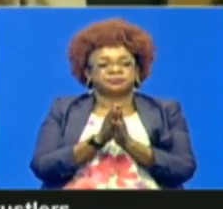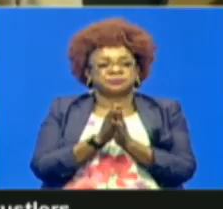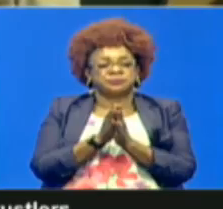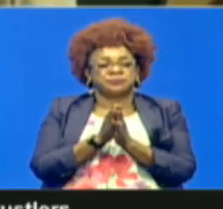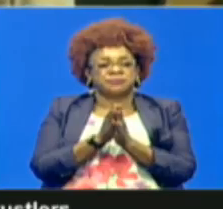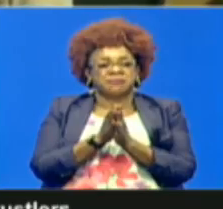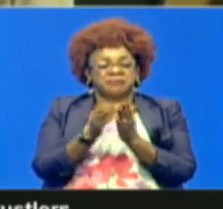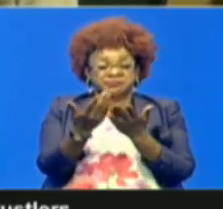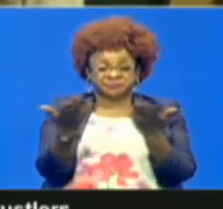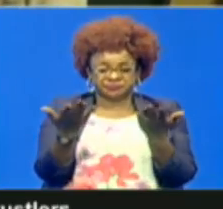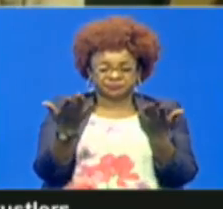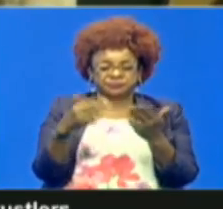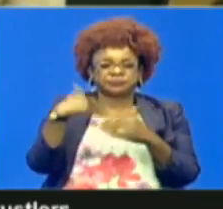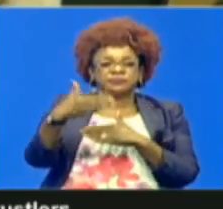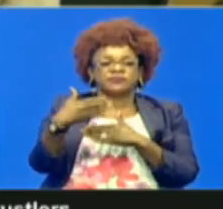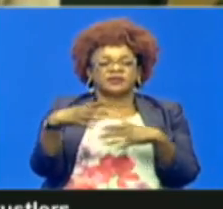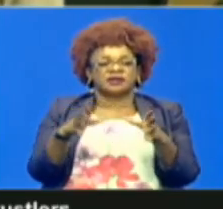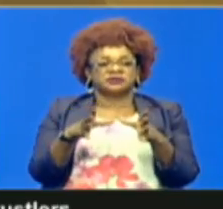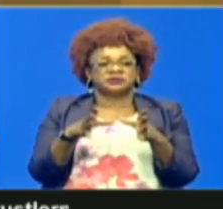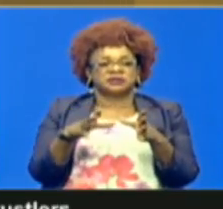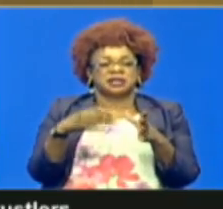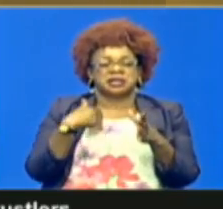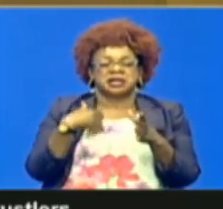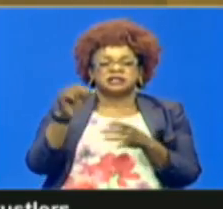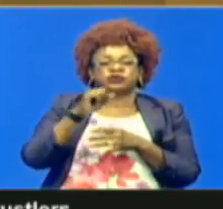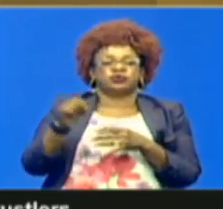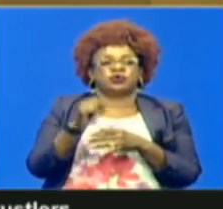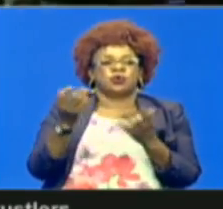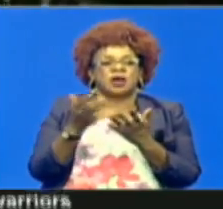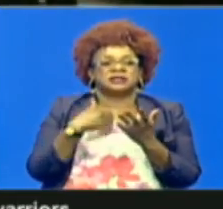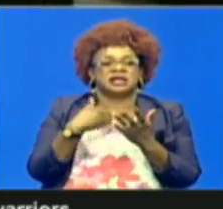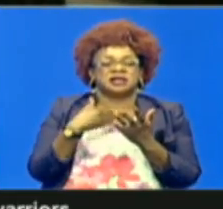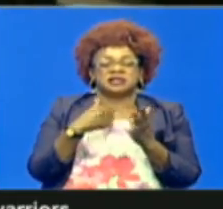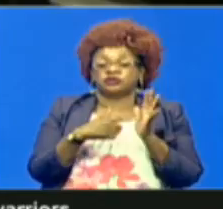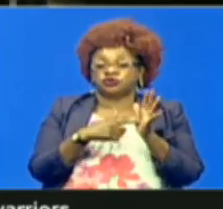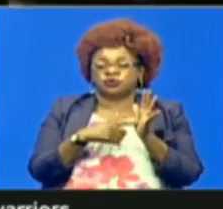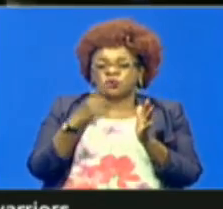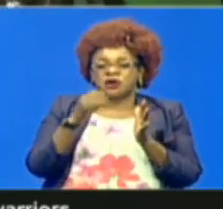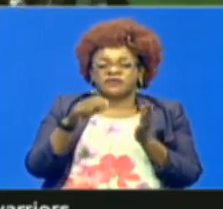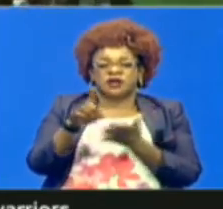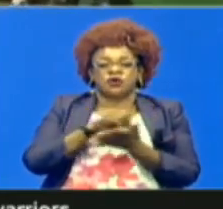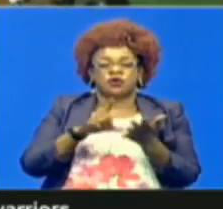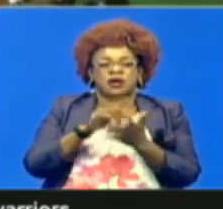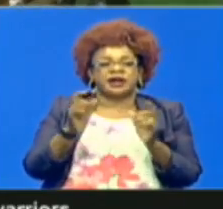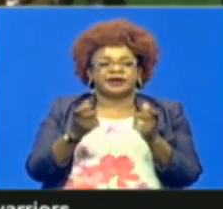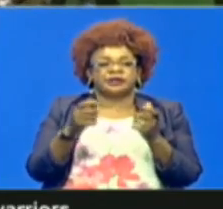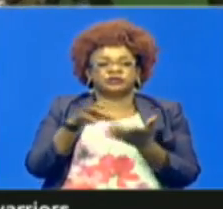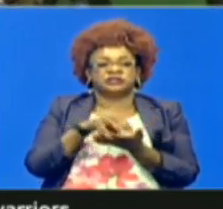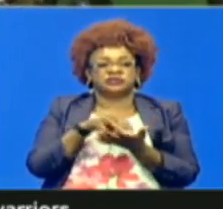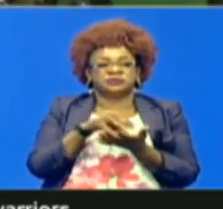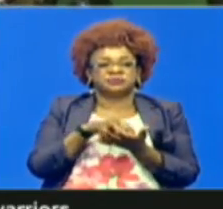Every evening after classes, you will find him in a studio where he hosts a show at one of the local radio stations.